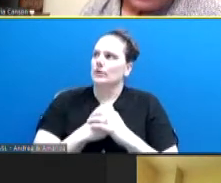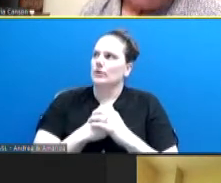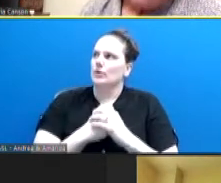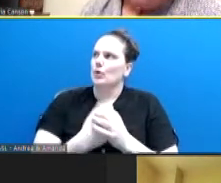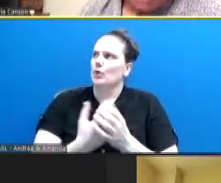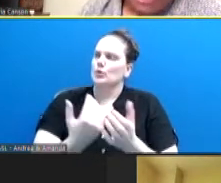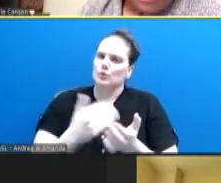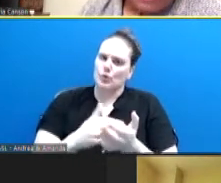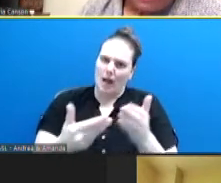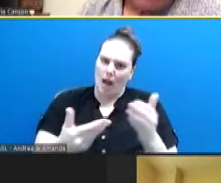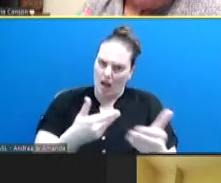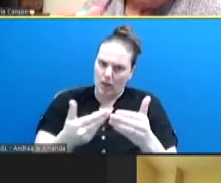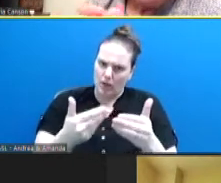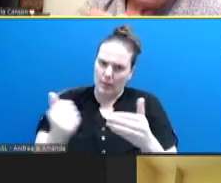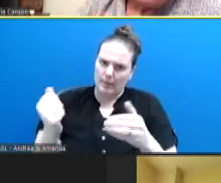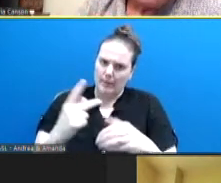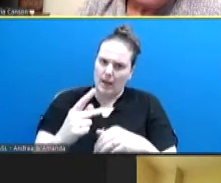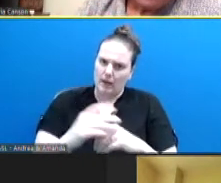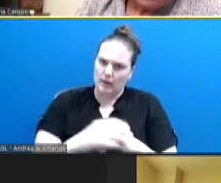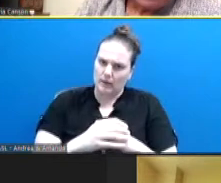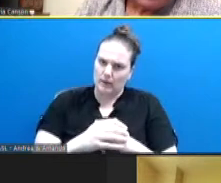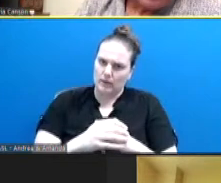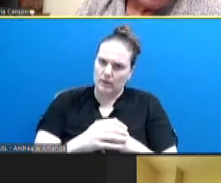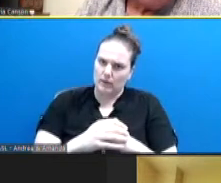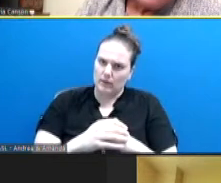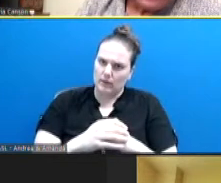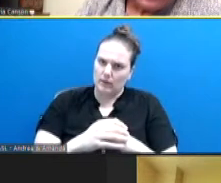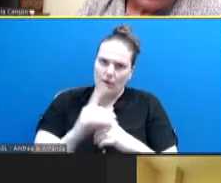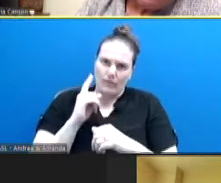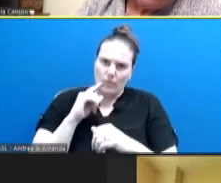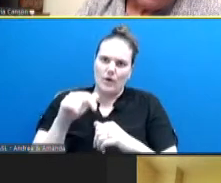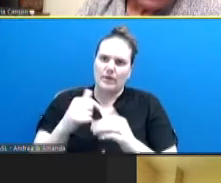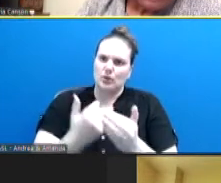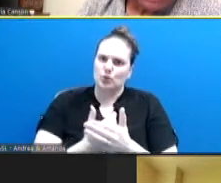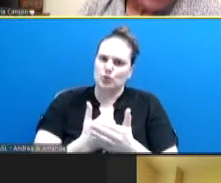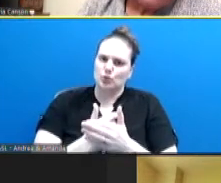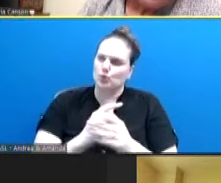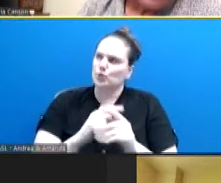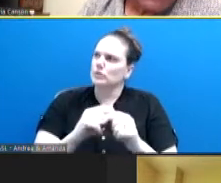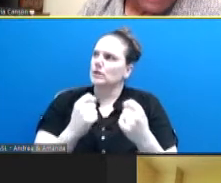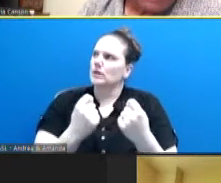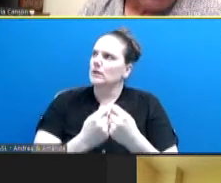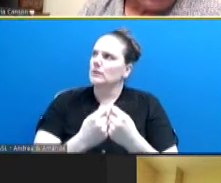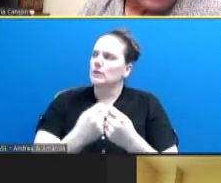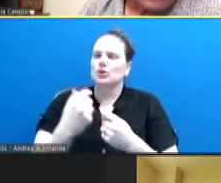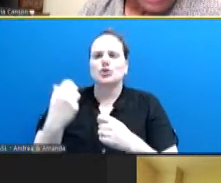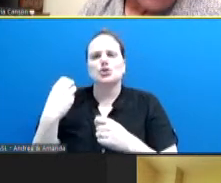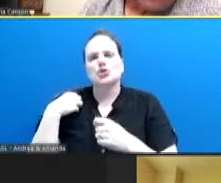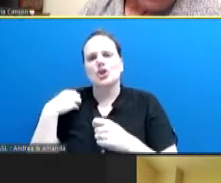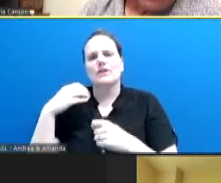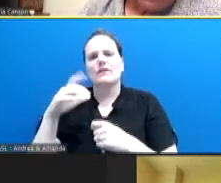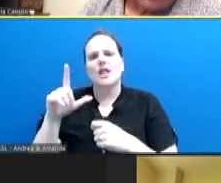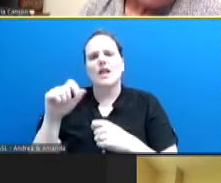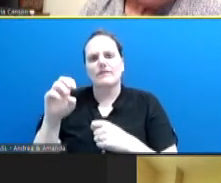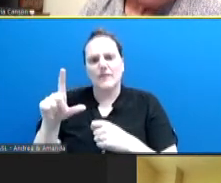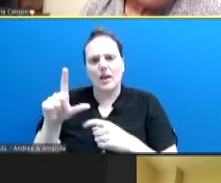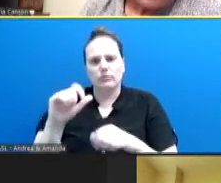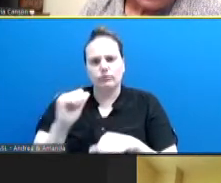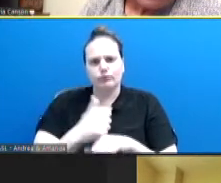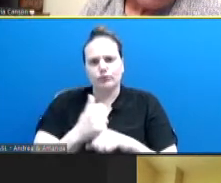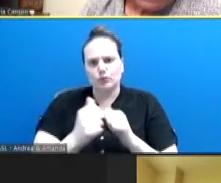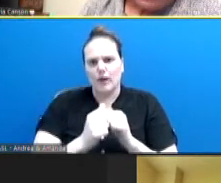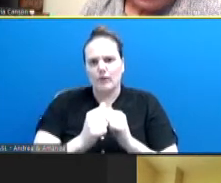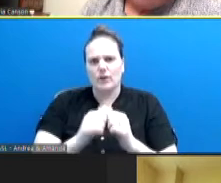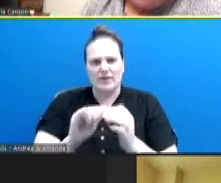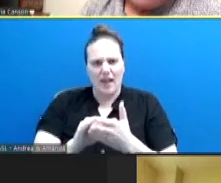rehires coming back for this new team that Chief Lavelle put together. The new